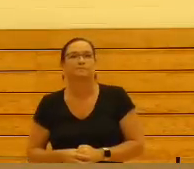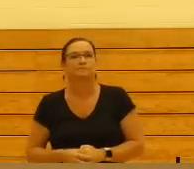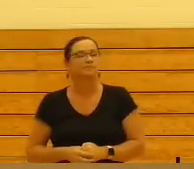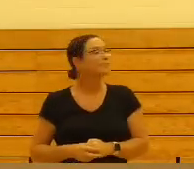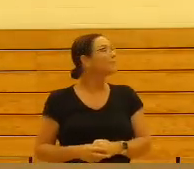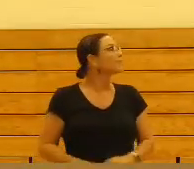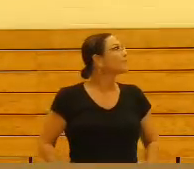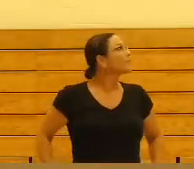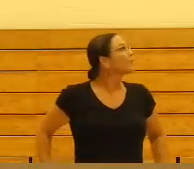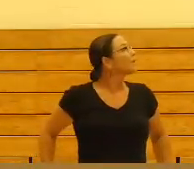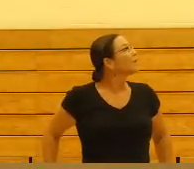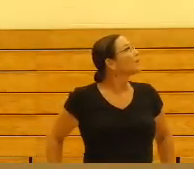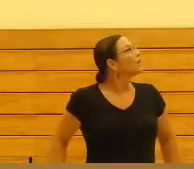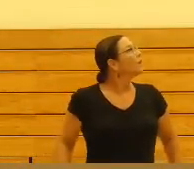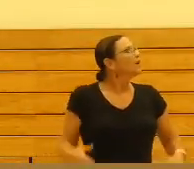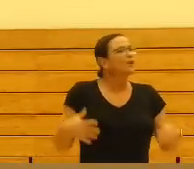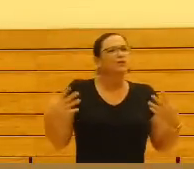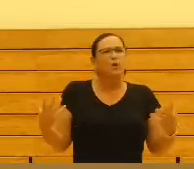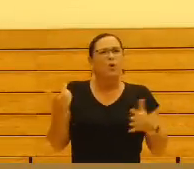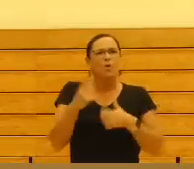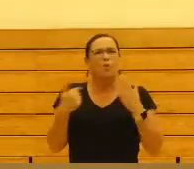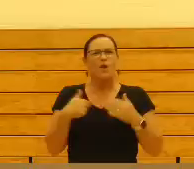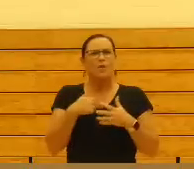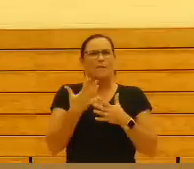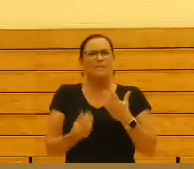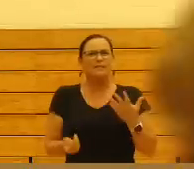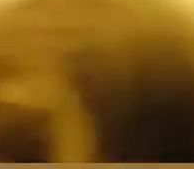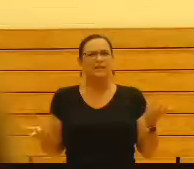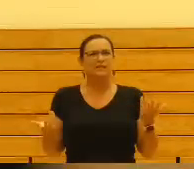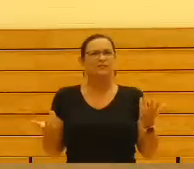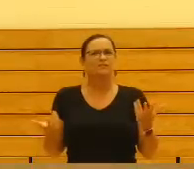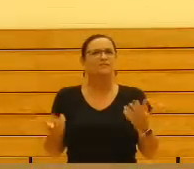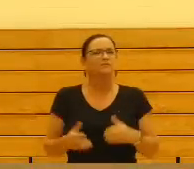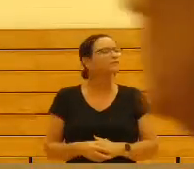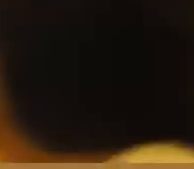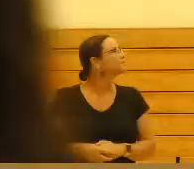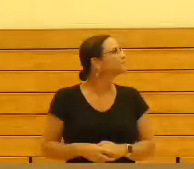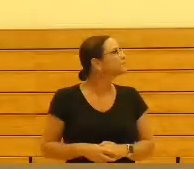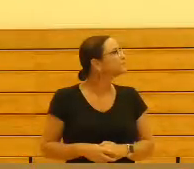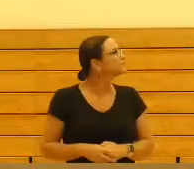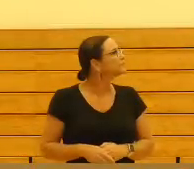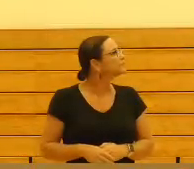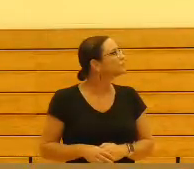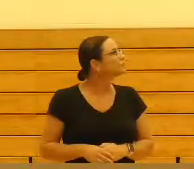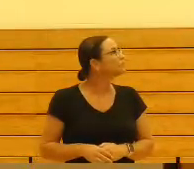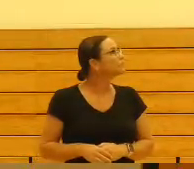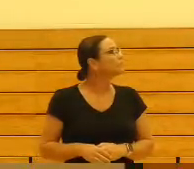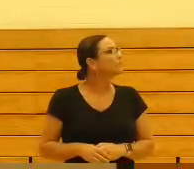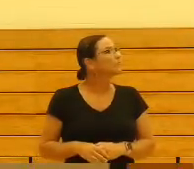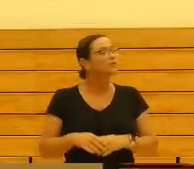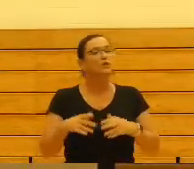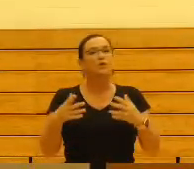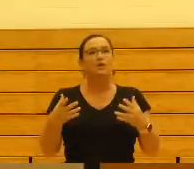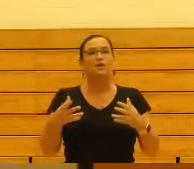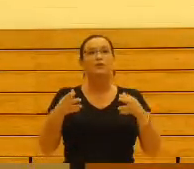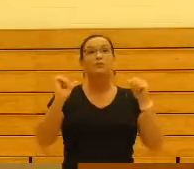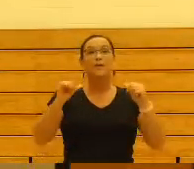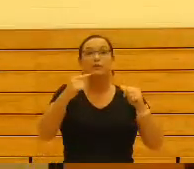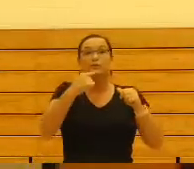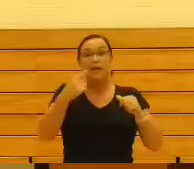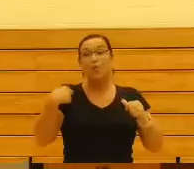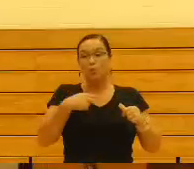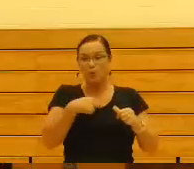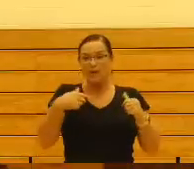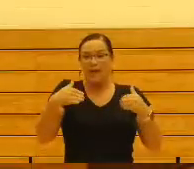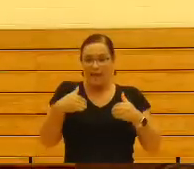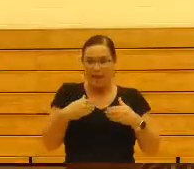Okay, so what are we missing to forecast an impending eruption? Well, we expect to